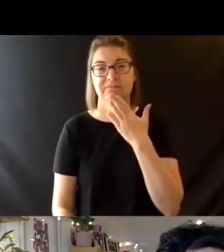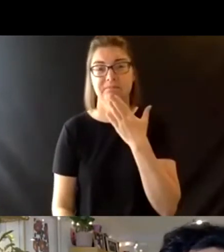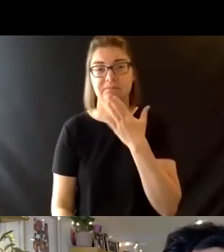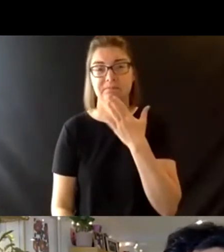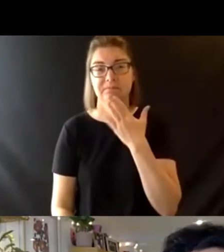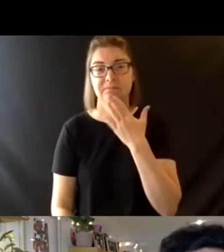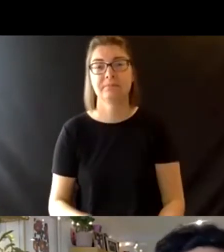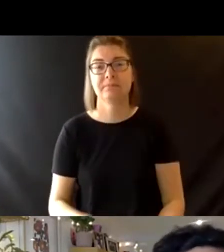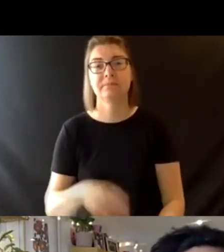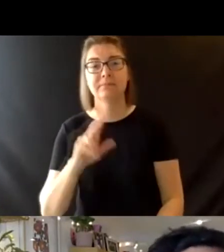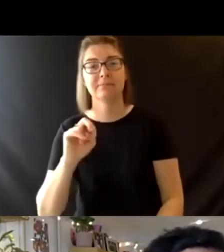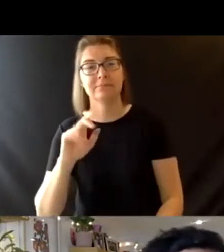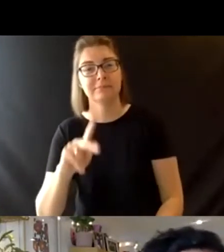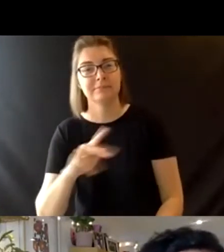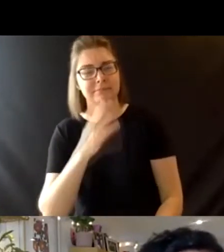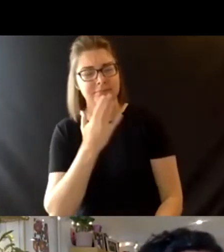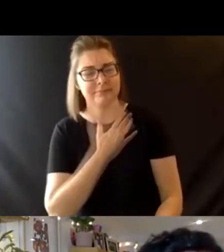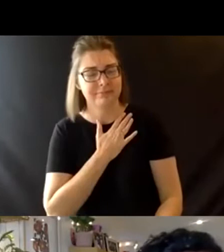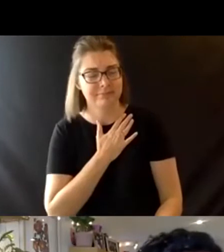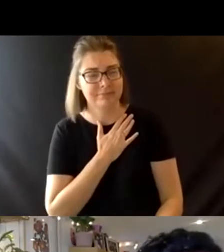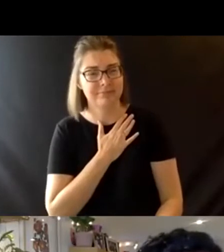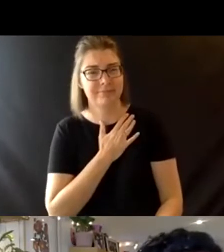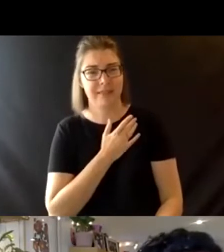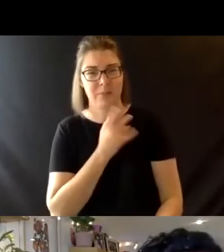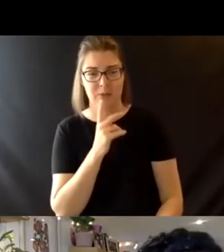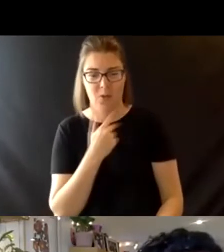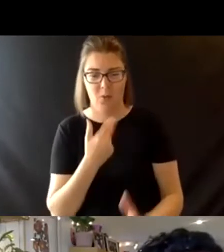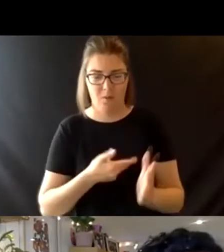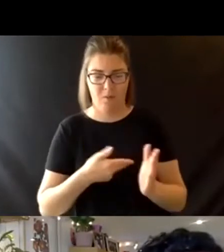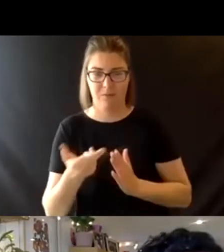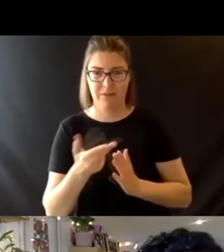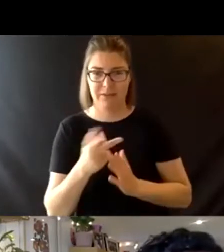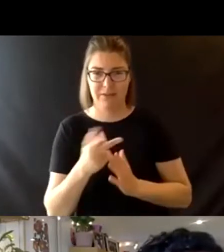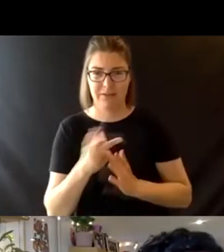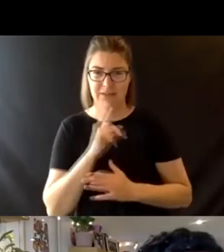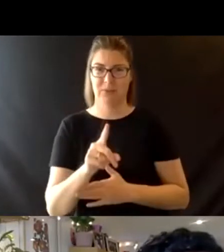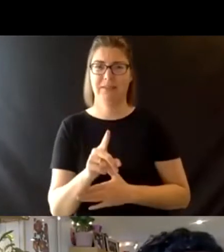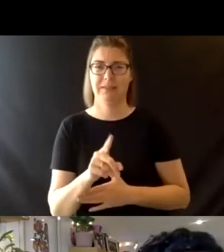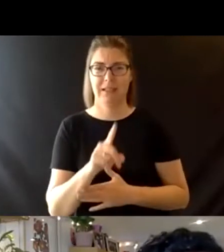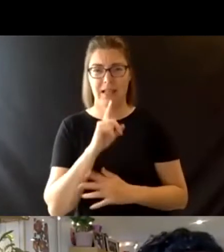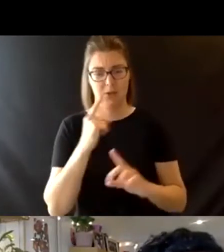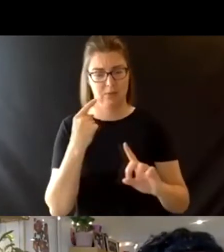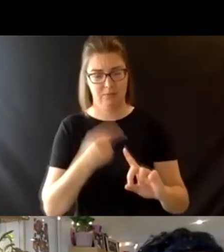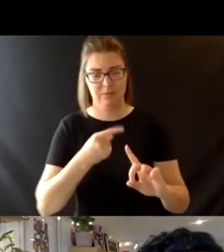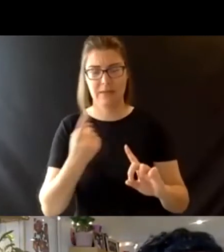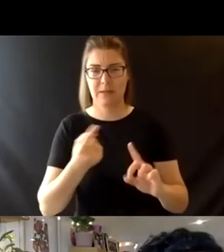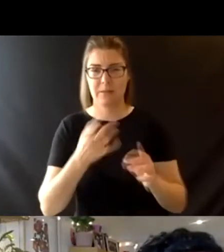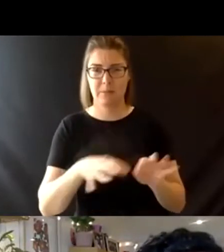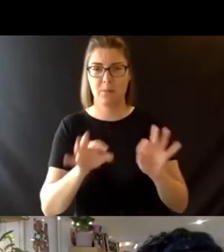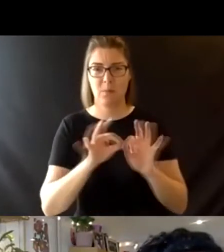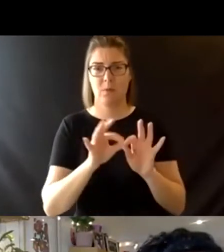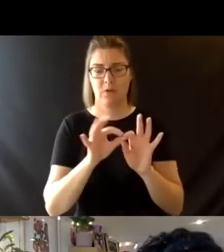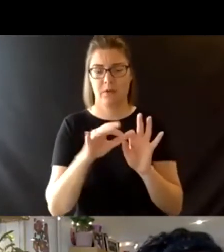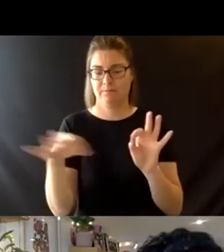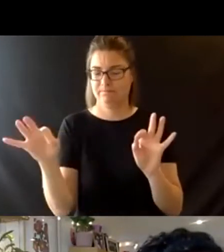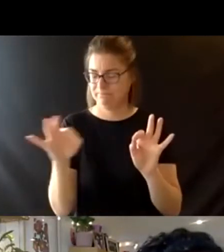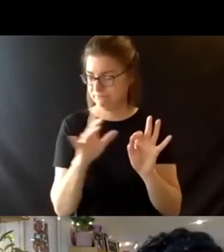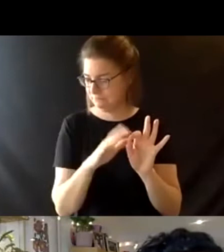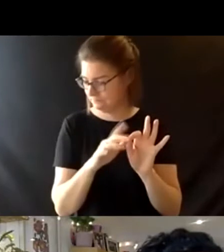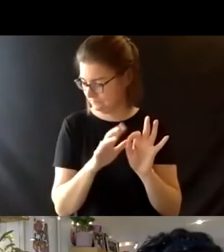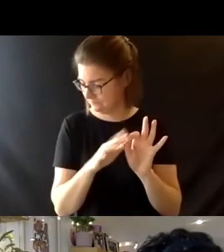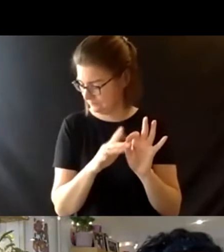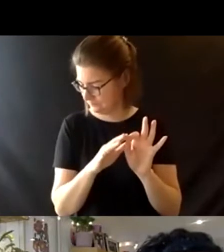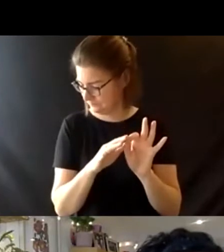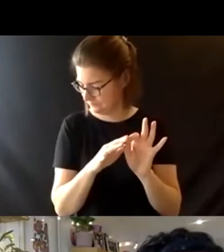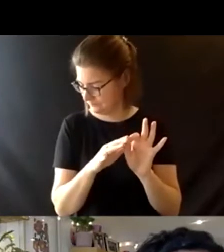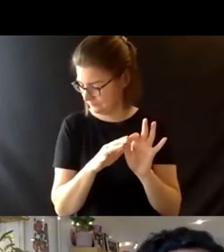I really love that. It was so authentic. And you pointed to something really important that is, you know, like the phrasing, the